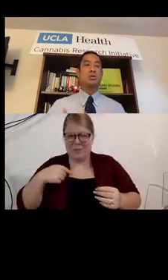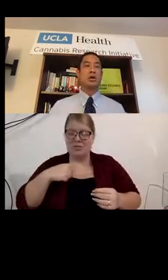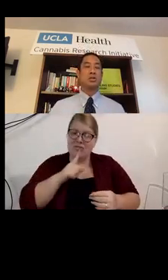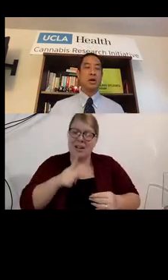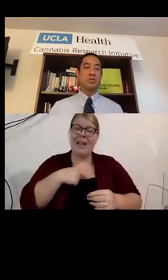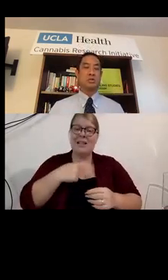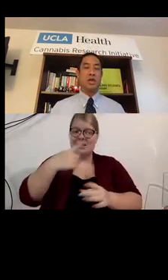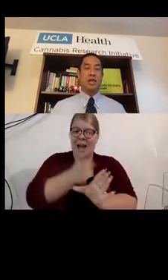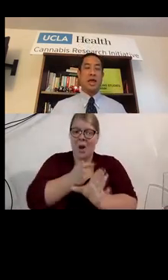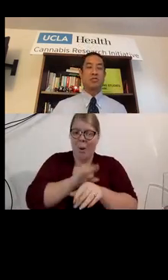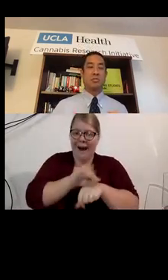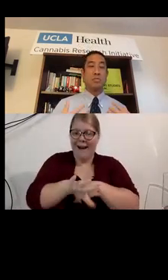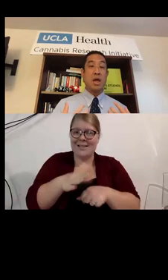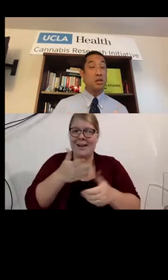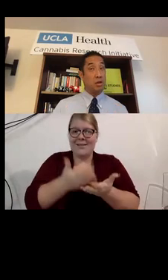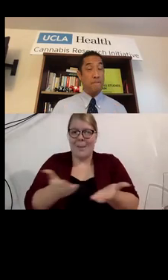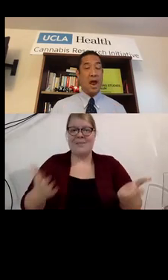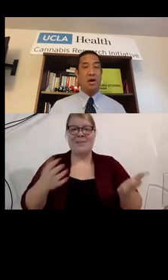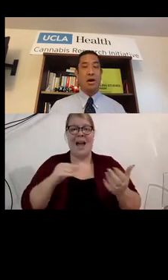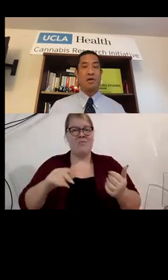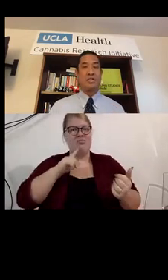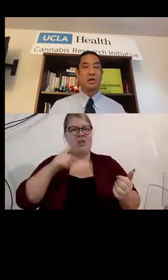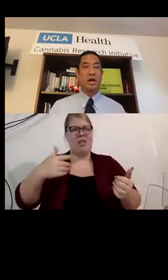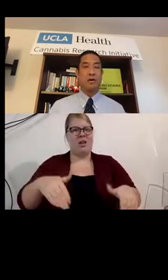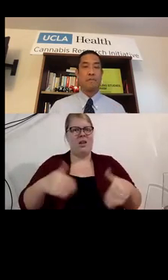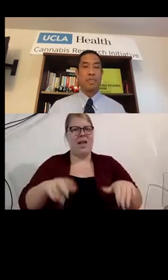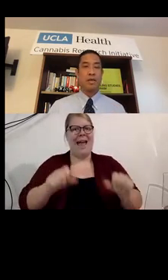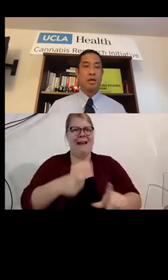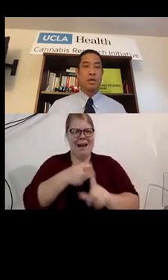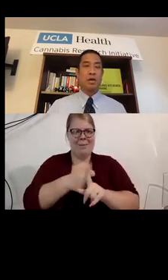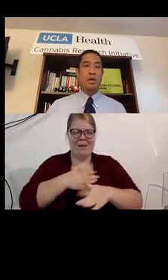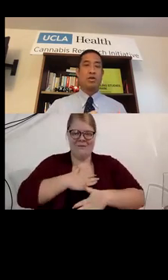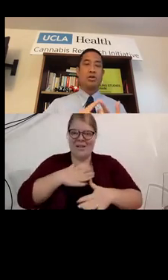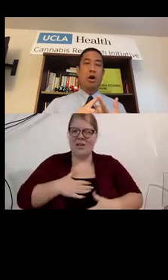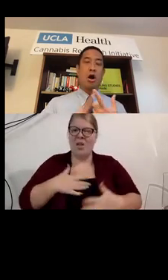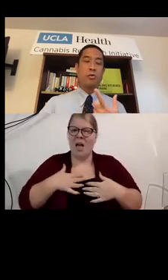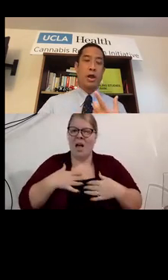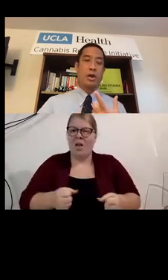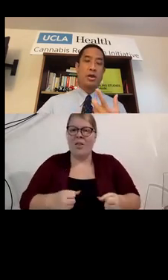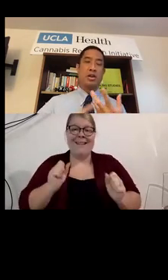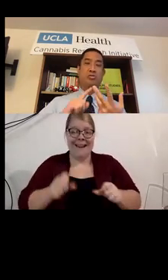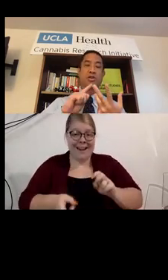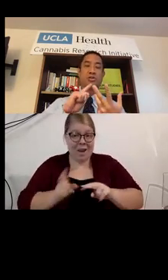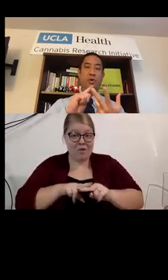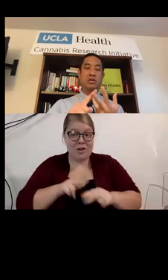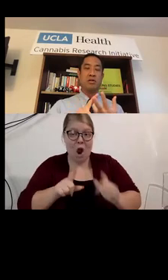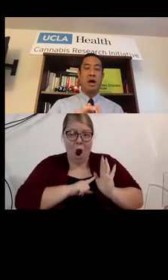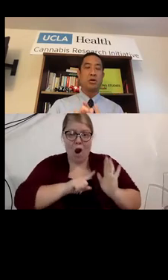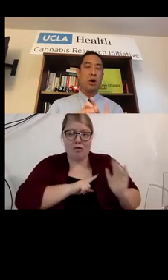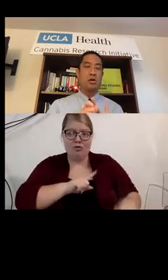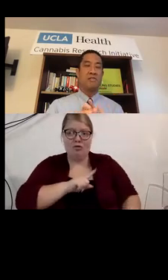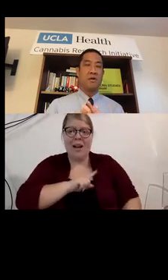is also a substance that has tremendous impact on our physical health. Increased heart rate, increased risk